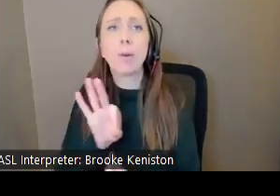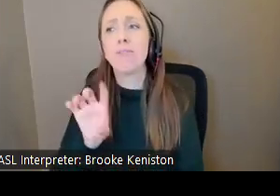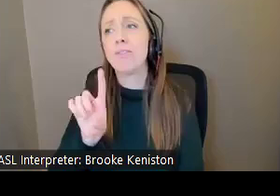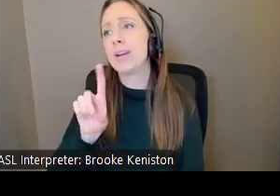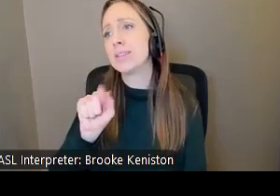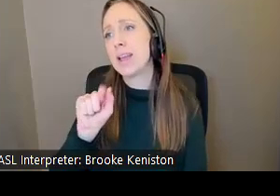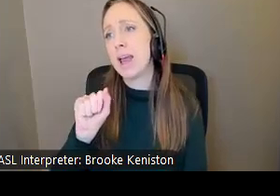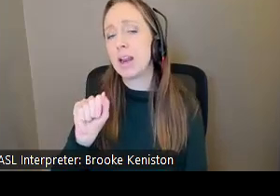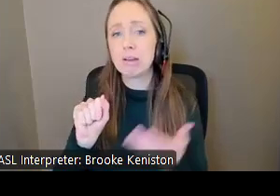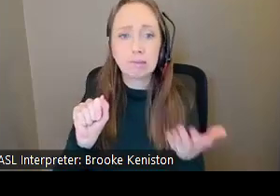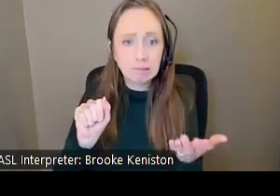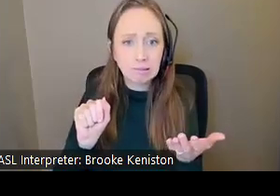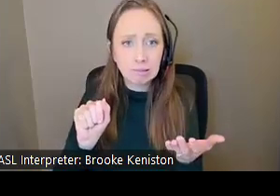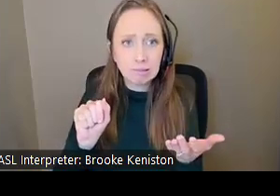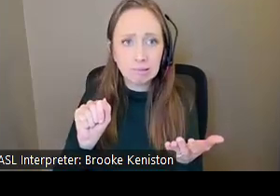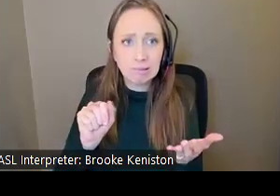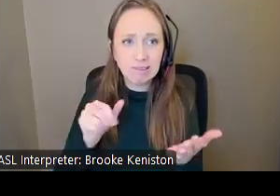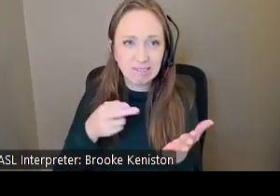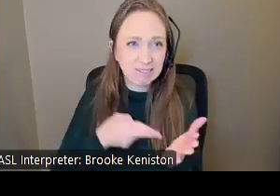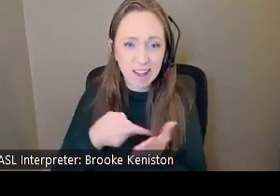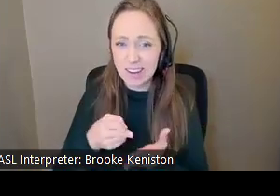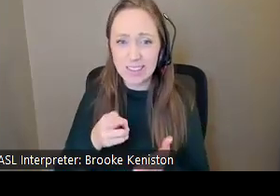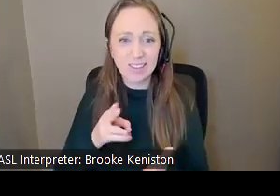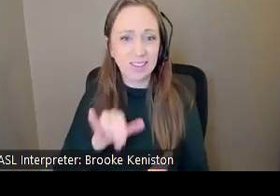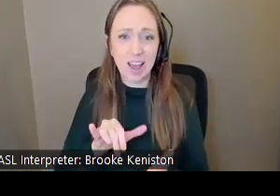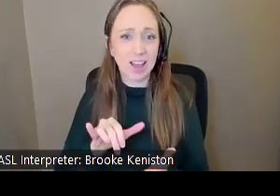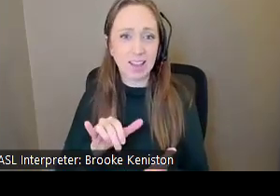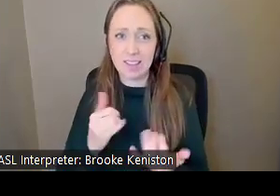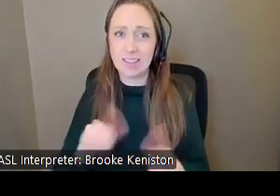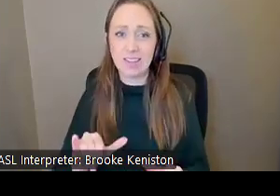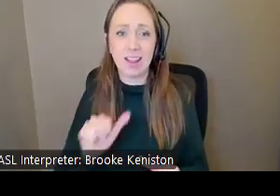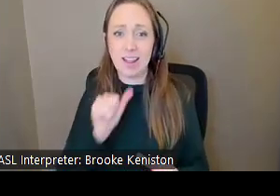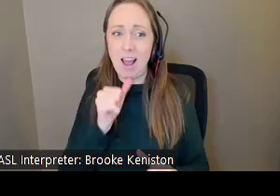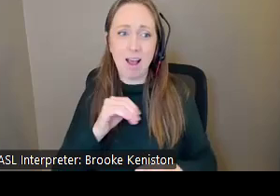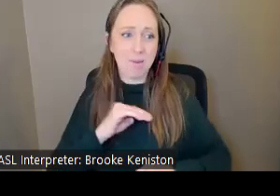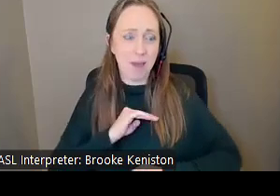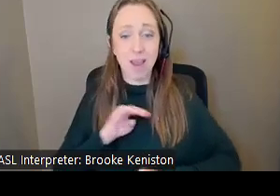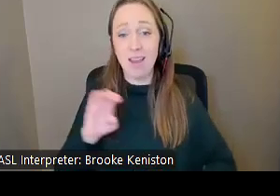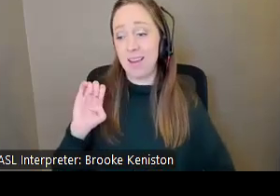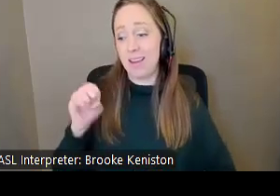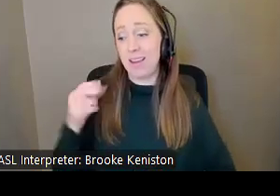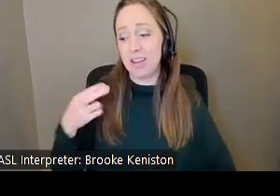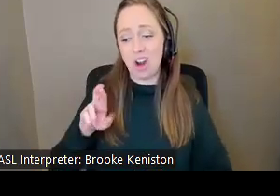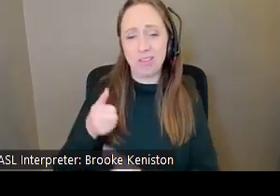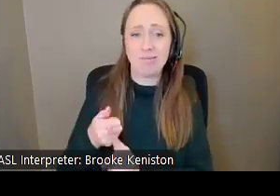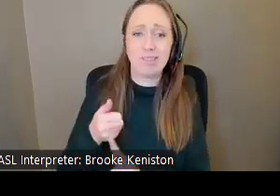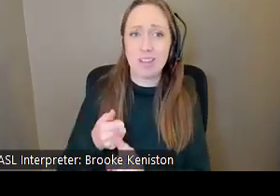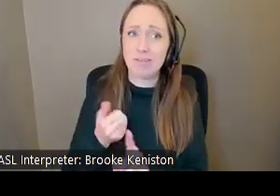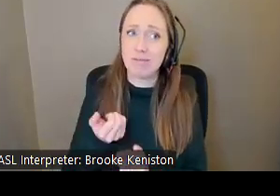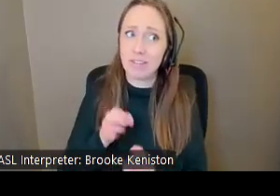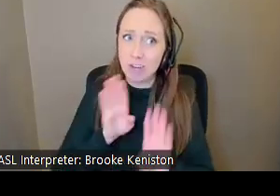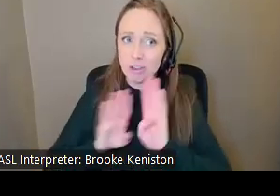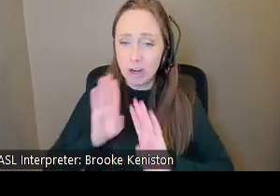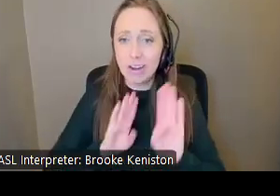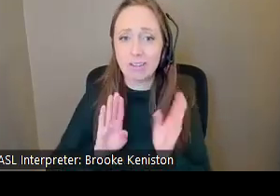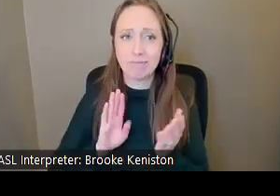have not kind of really met that, right? And it works, it's more frustrating. Most of us who have to deal with it, it's